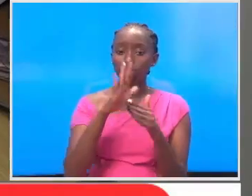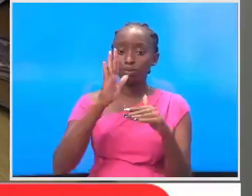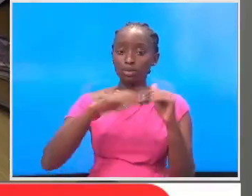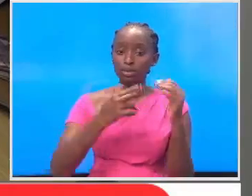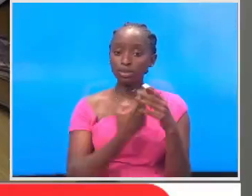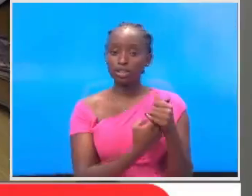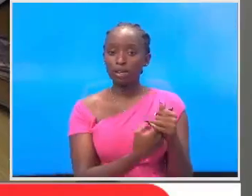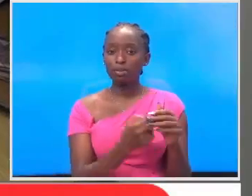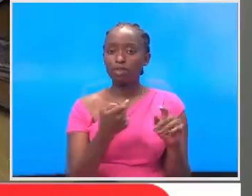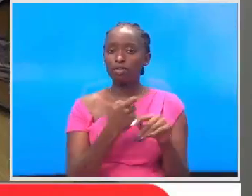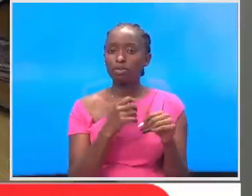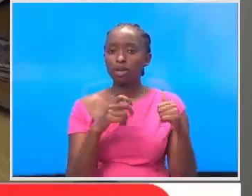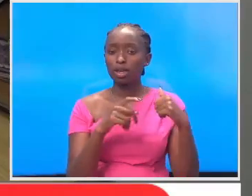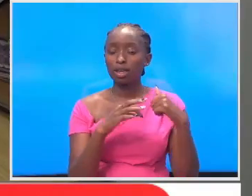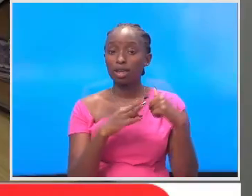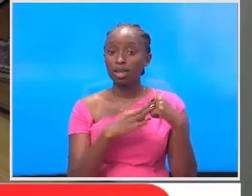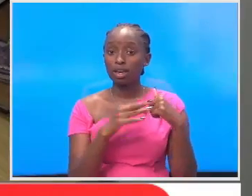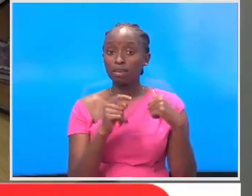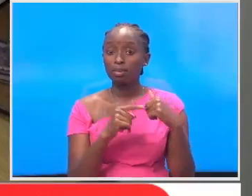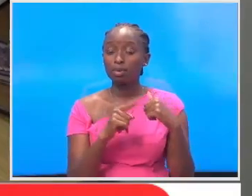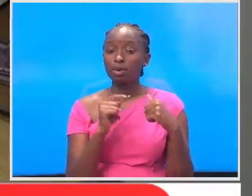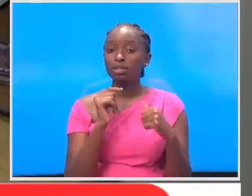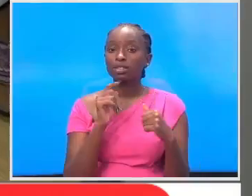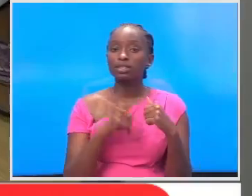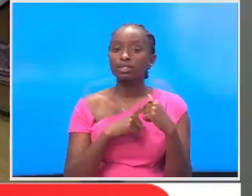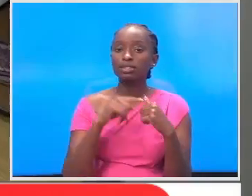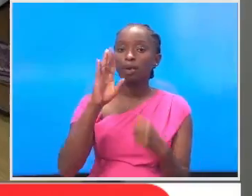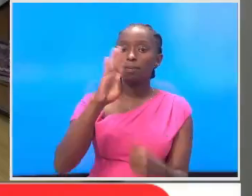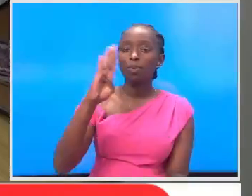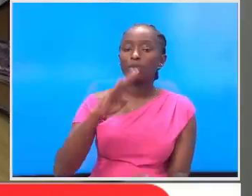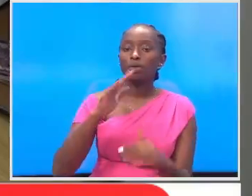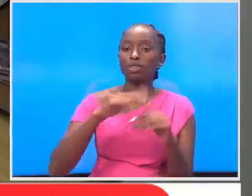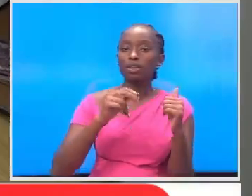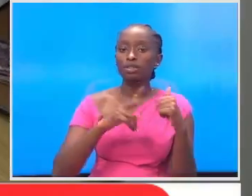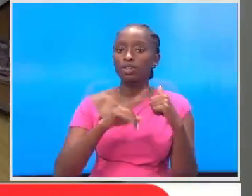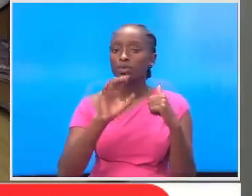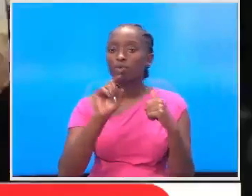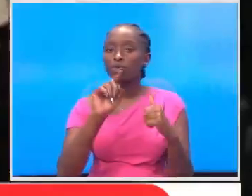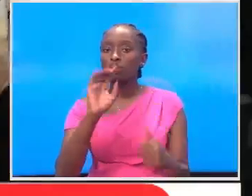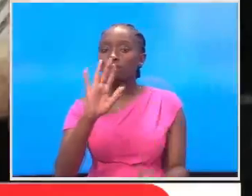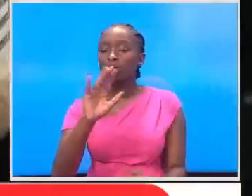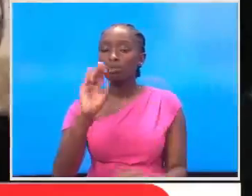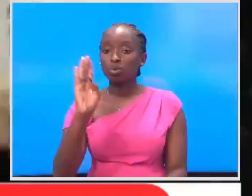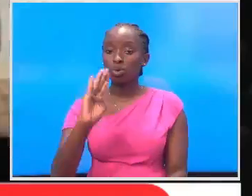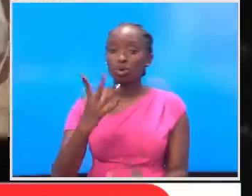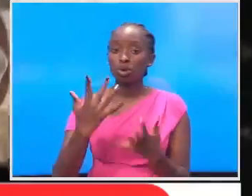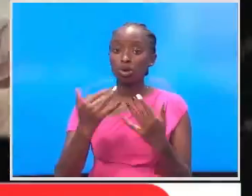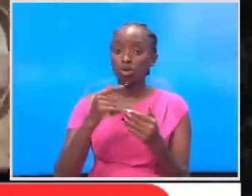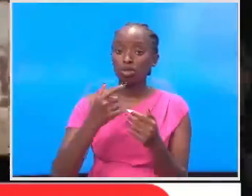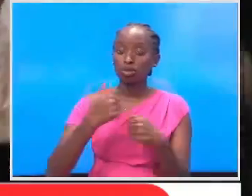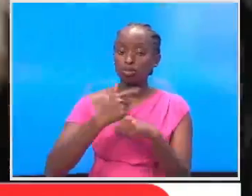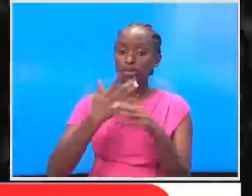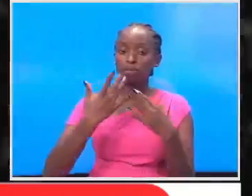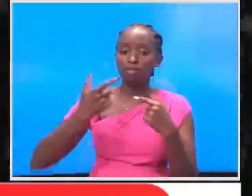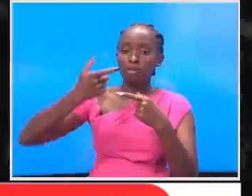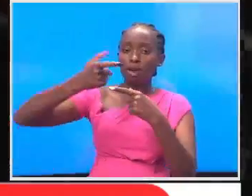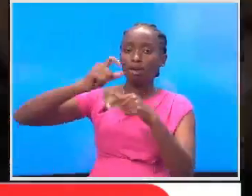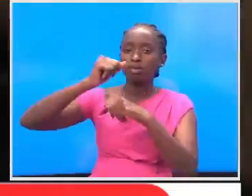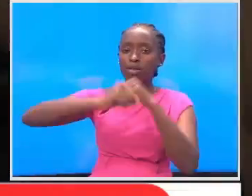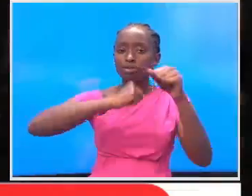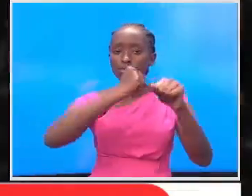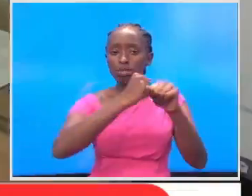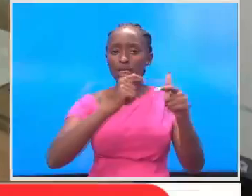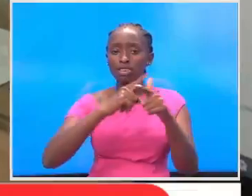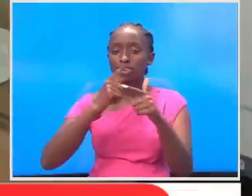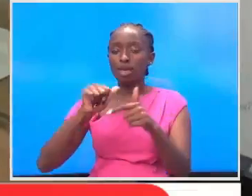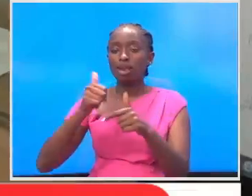8.6 billion to 17.7 billion. This pushed the total losses for the bank, increasing it year on year